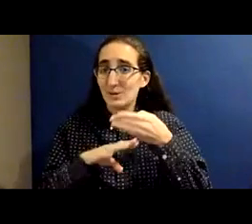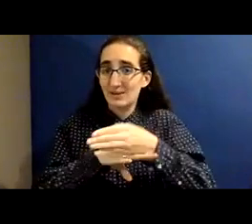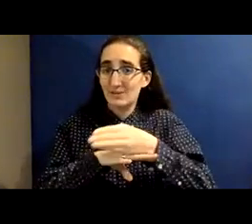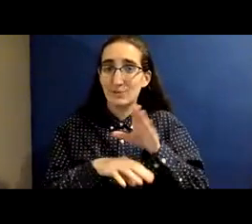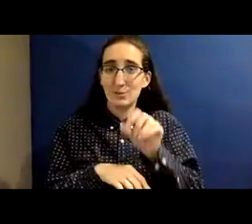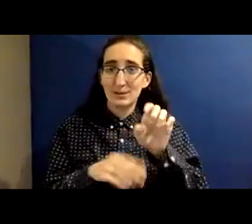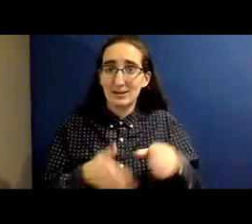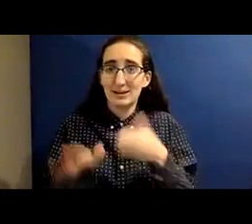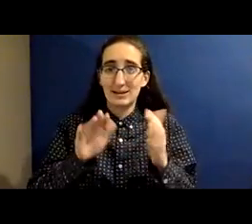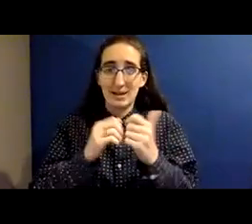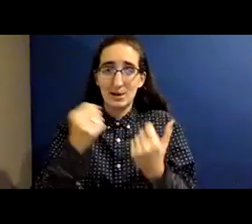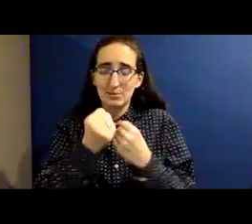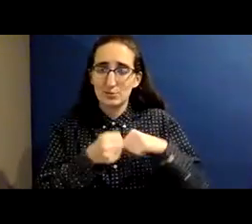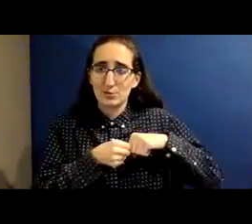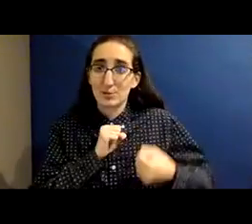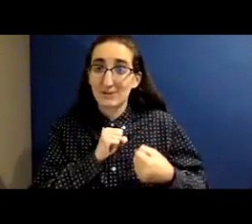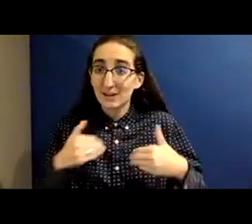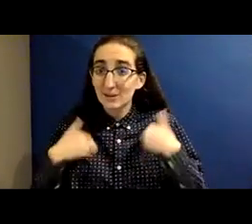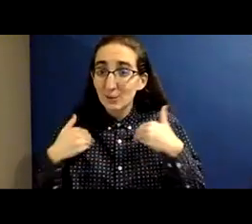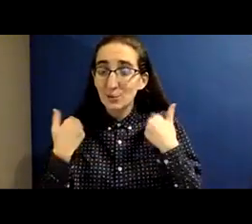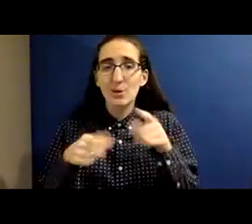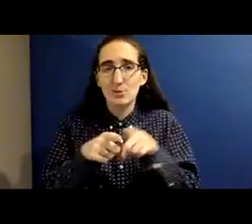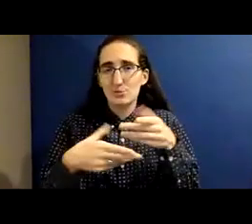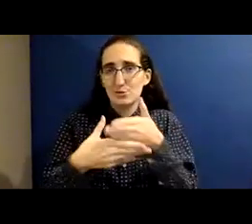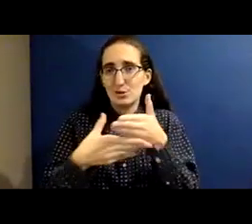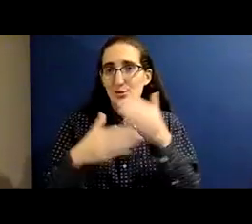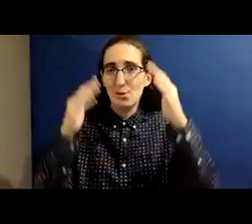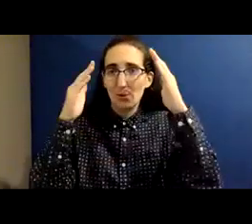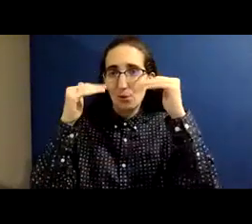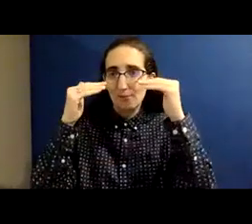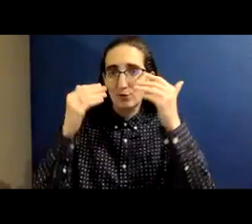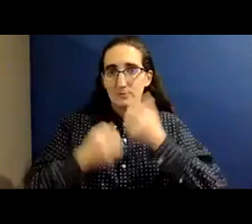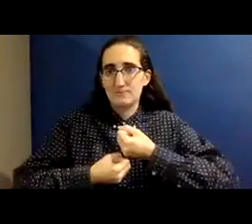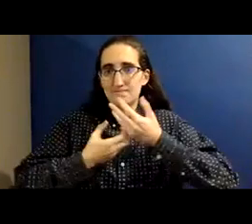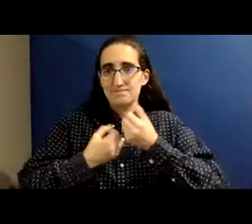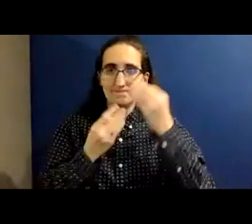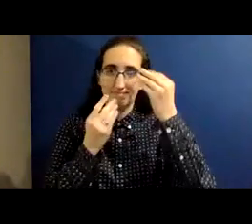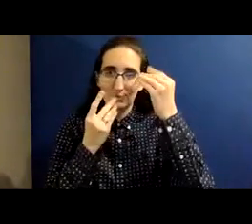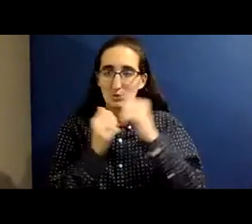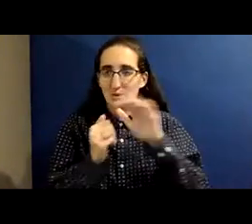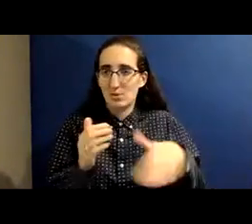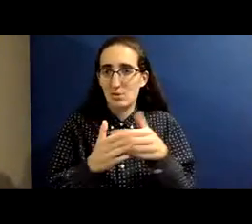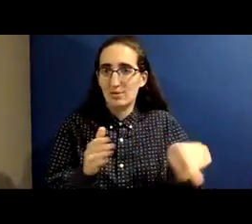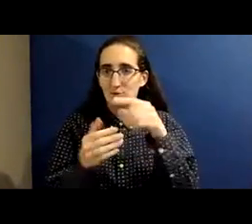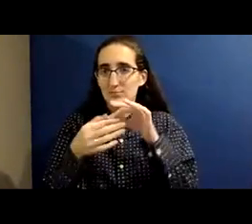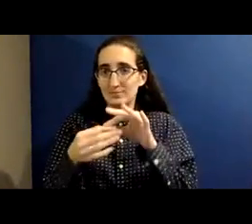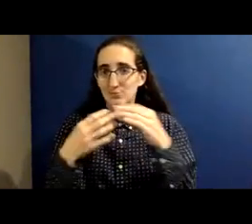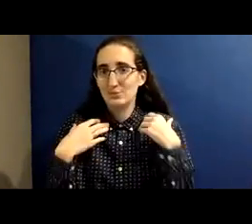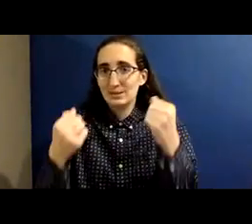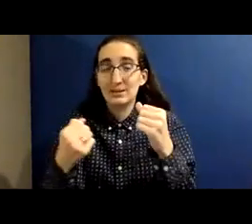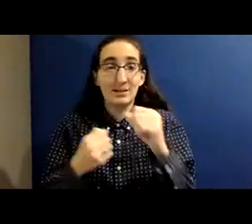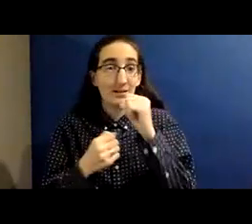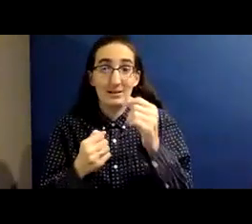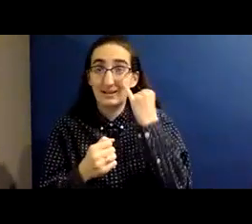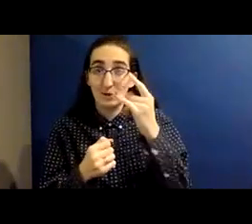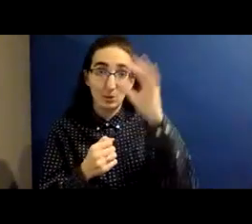support grieving youth, and by sharing some hopeful reflections with all of you on resilience. So for those of you who are not familiar with Judi's House, that's